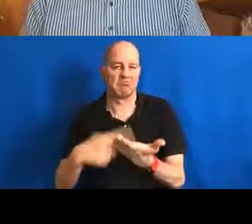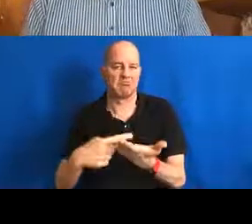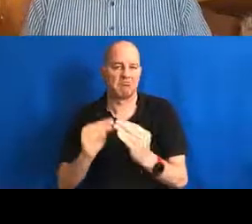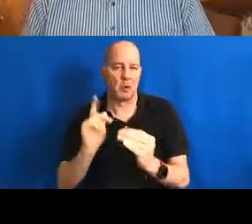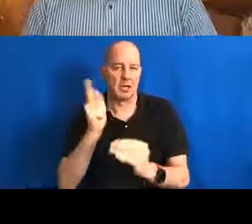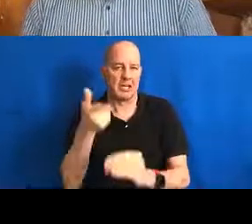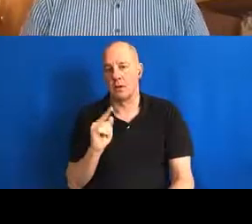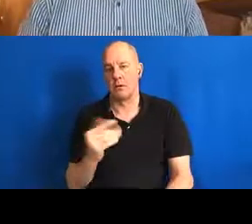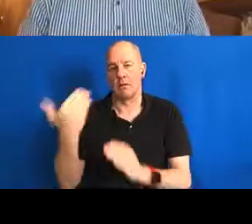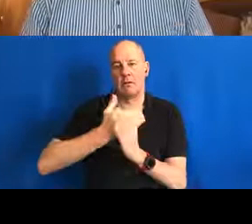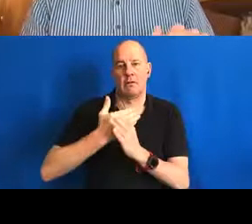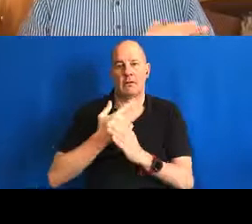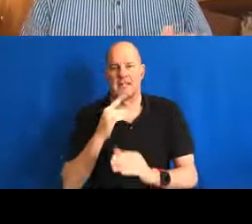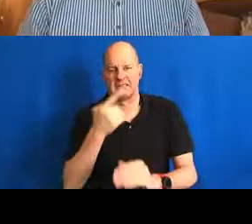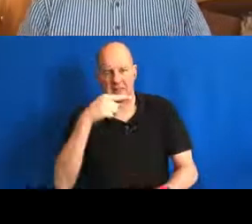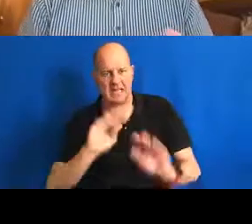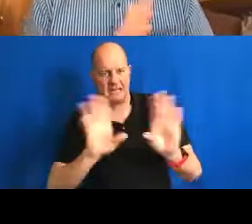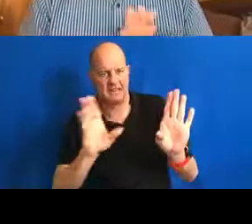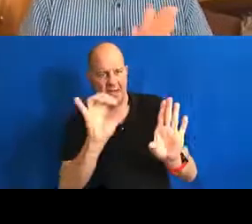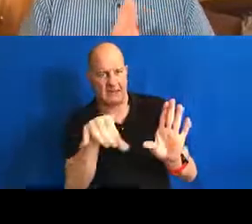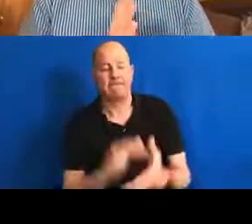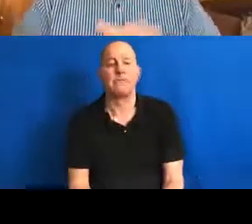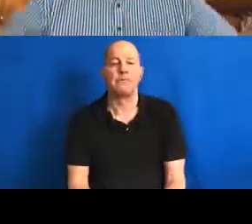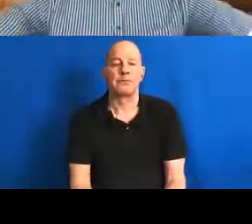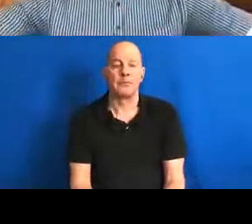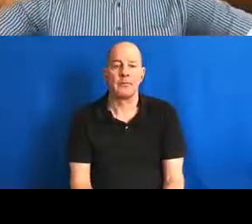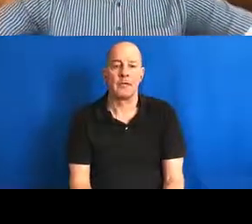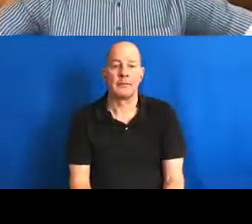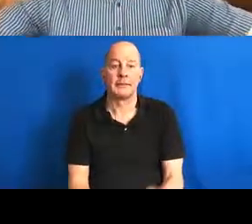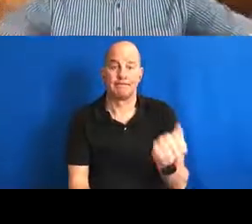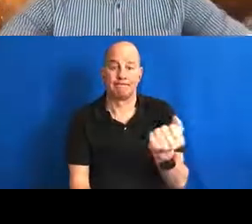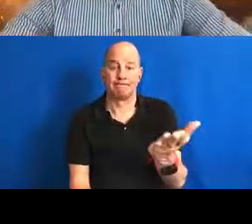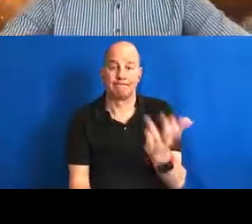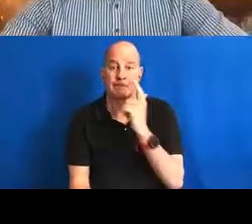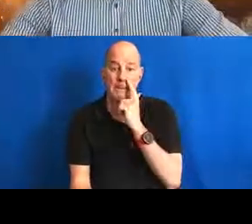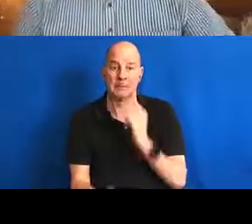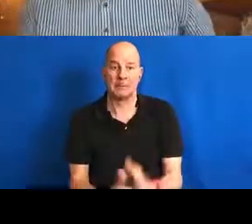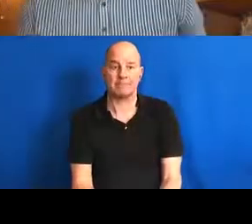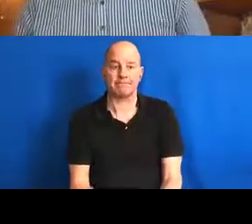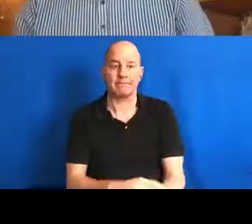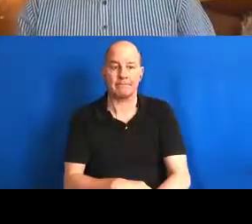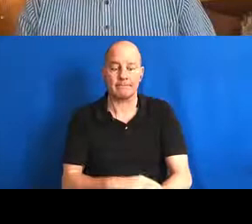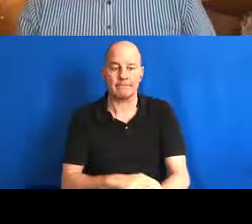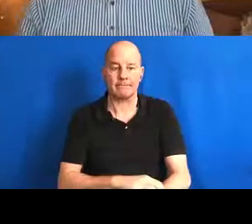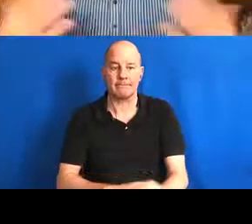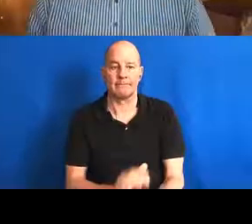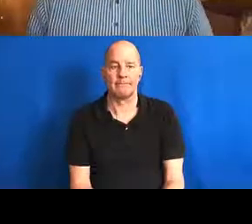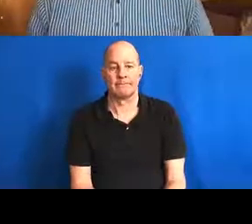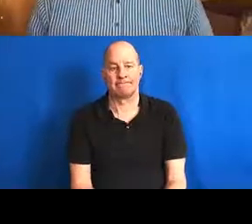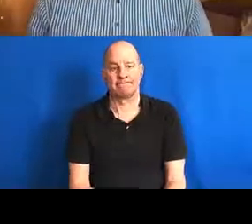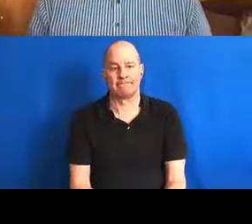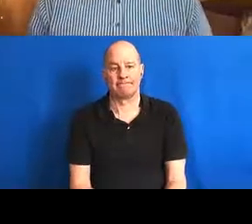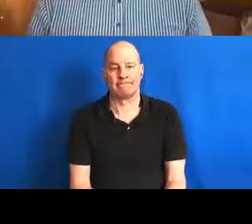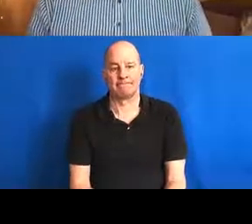later today. So, cooperative capital and the law. We're going to be talking